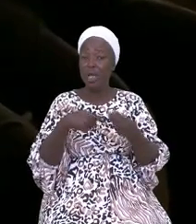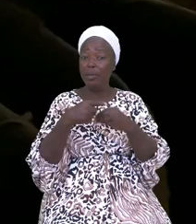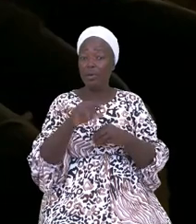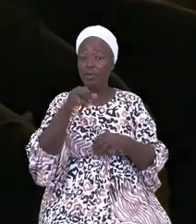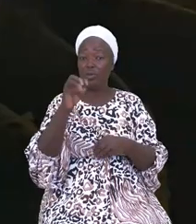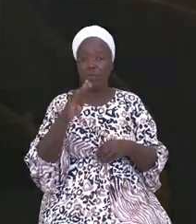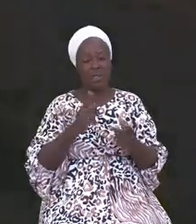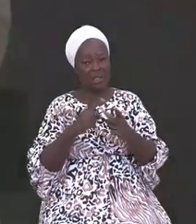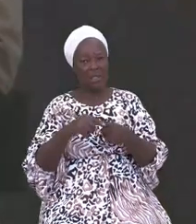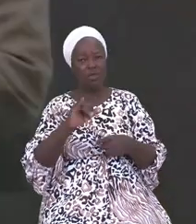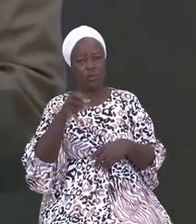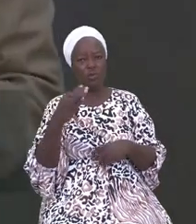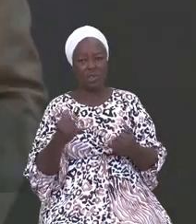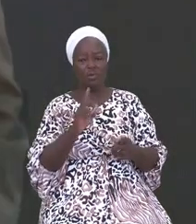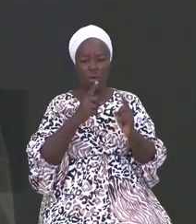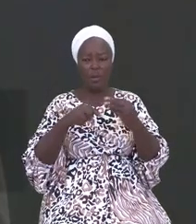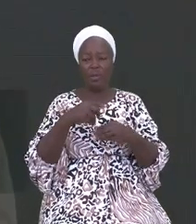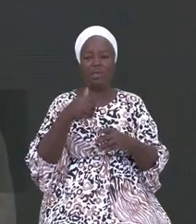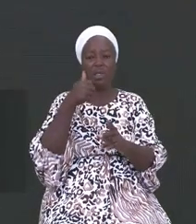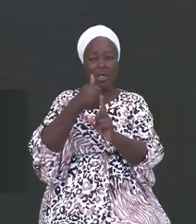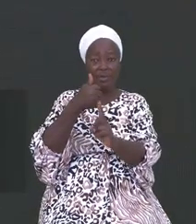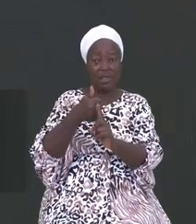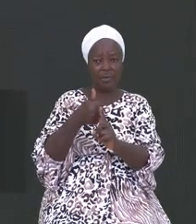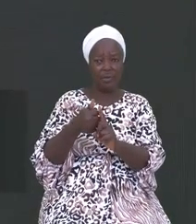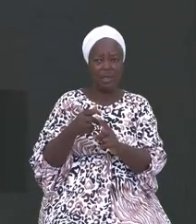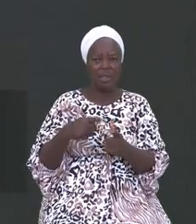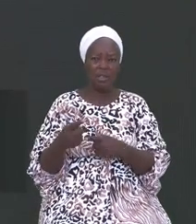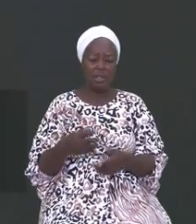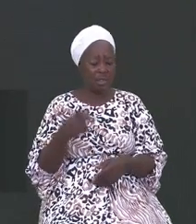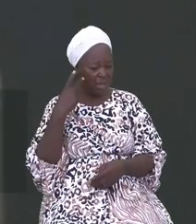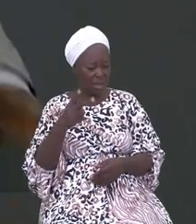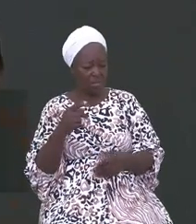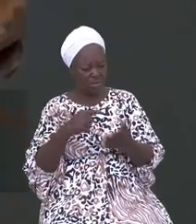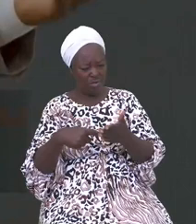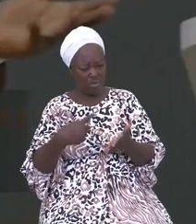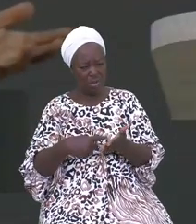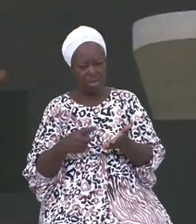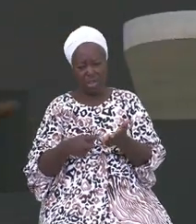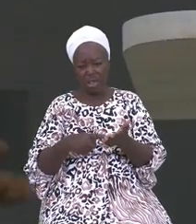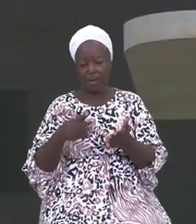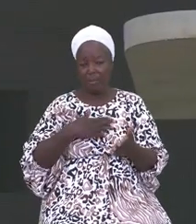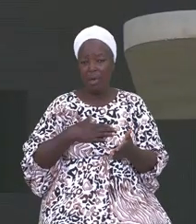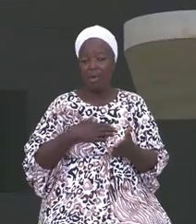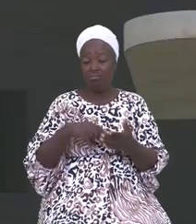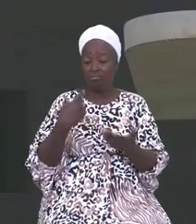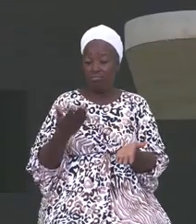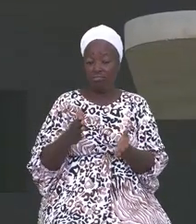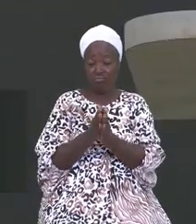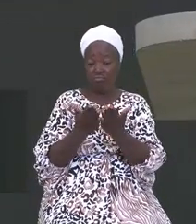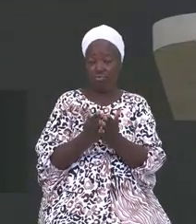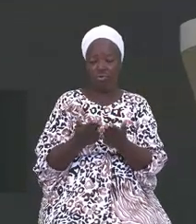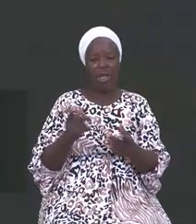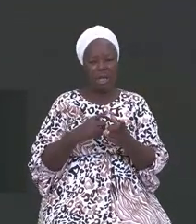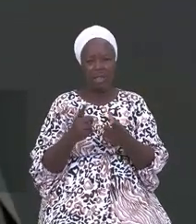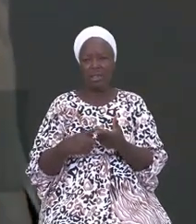about himself. I am this, check my record. I am that, check my record.